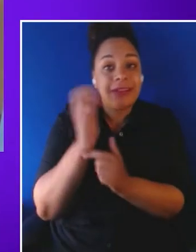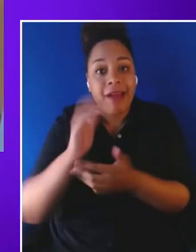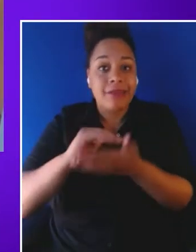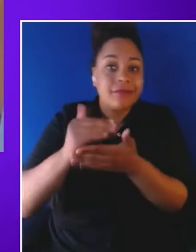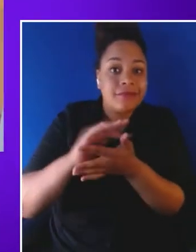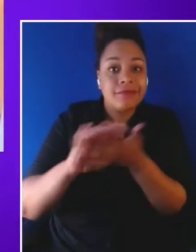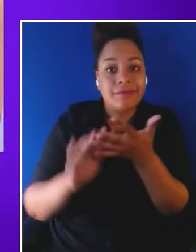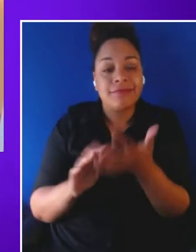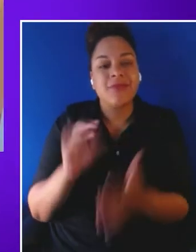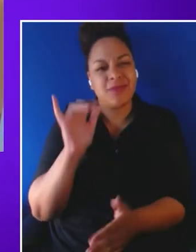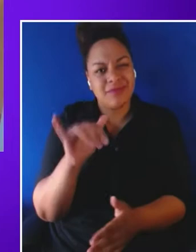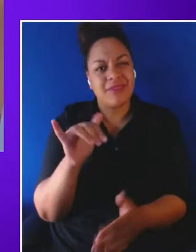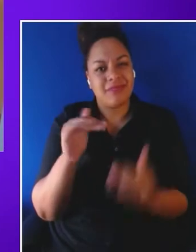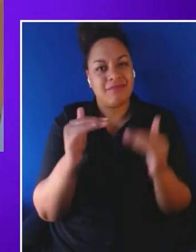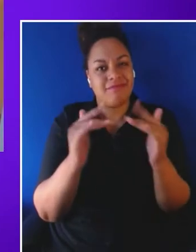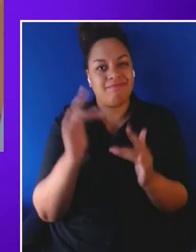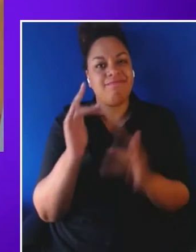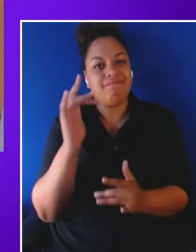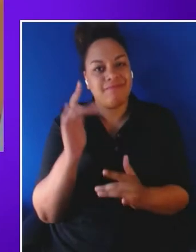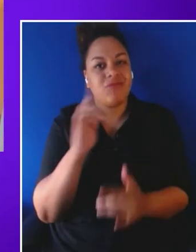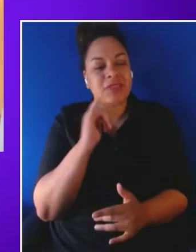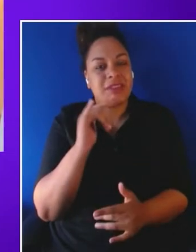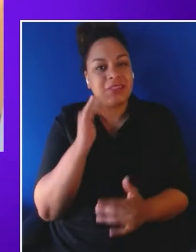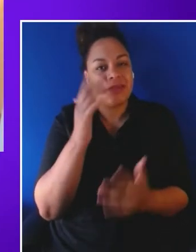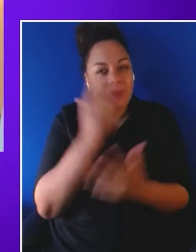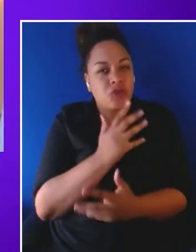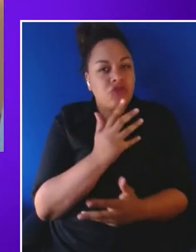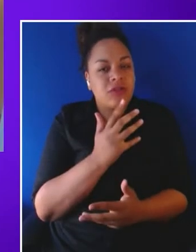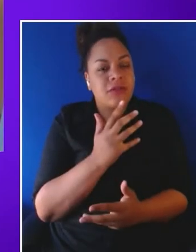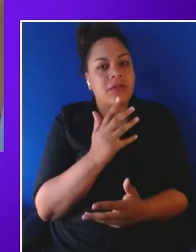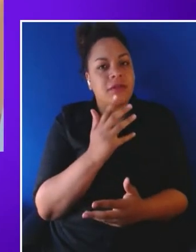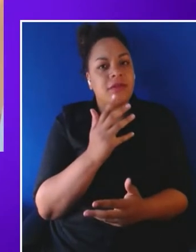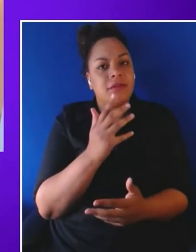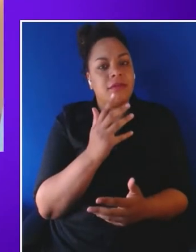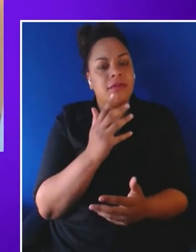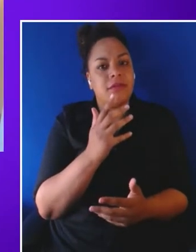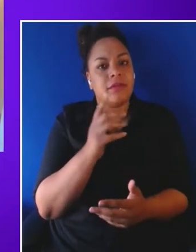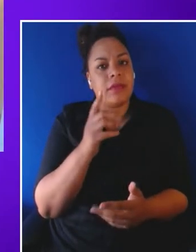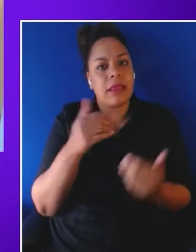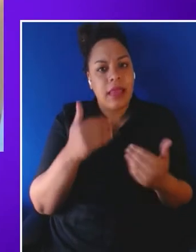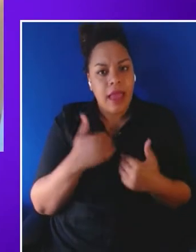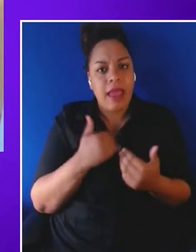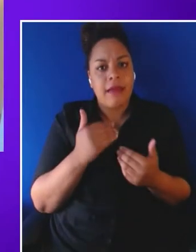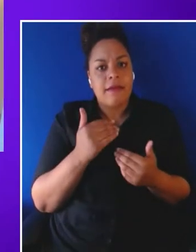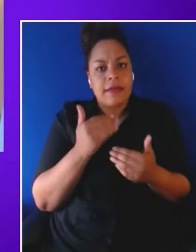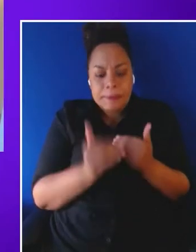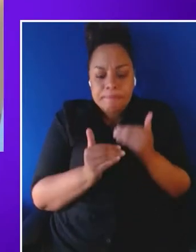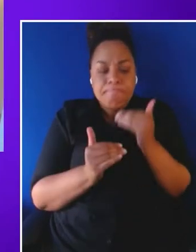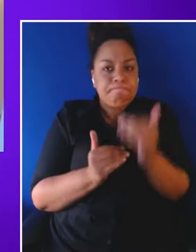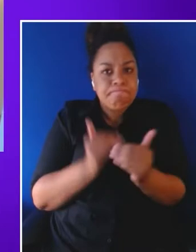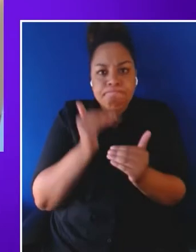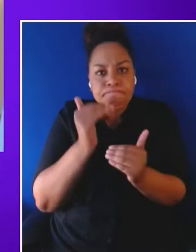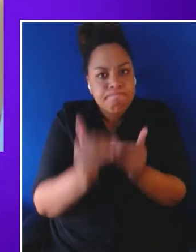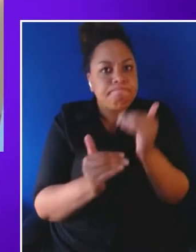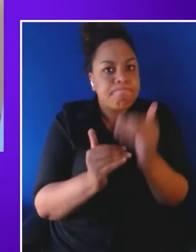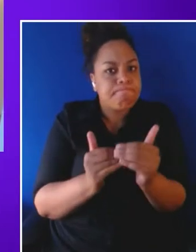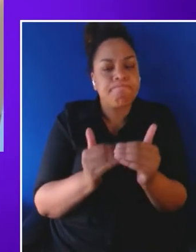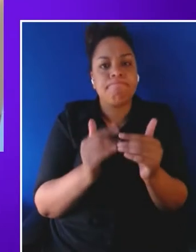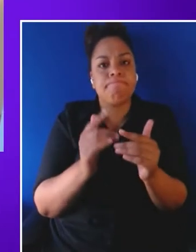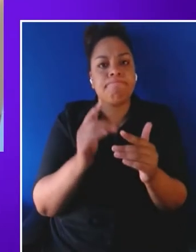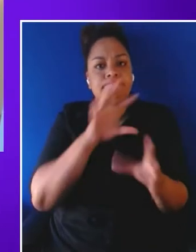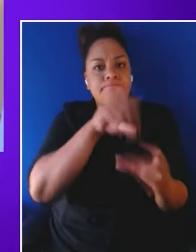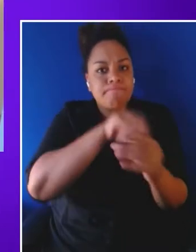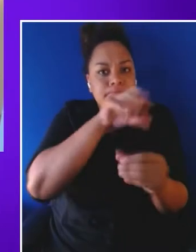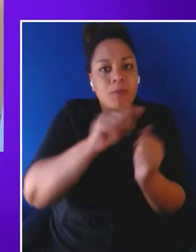unfortunate, and it's important that steps get taken to engage with all these, you know, unicorns that